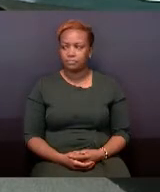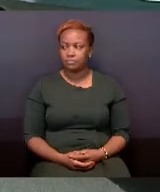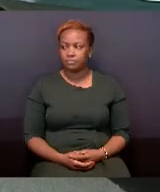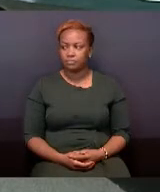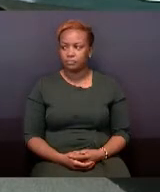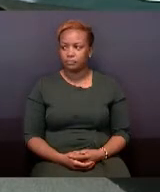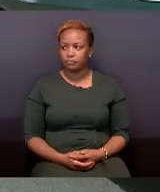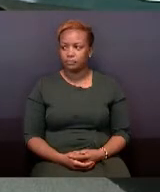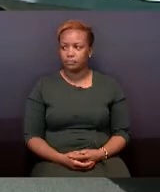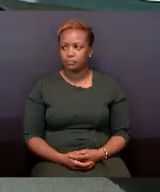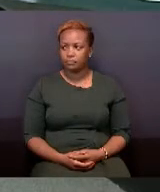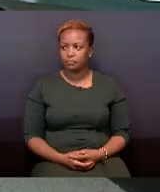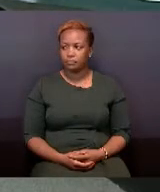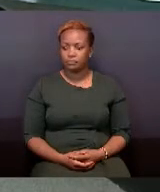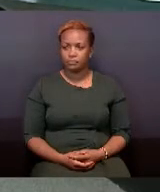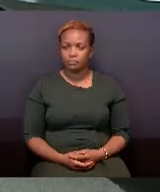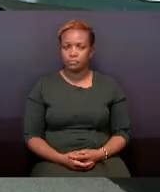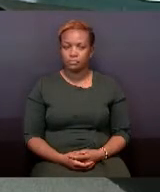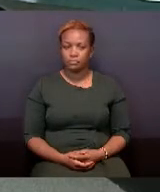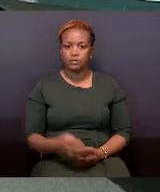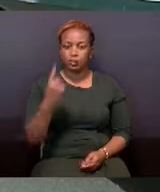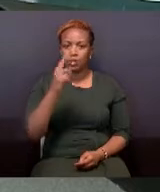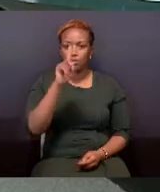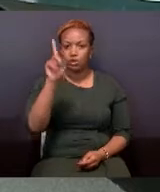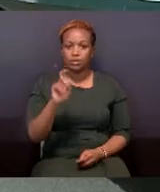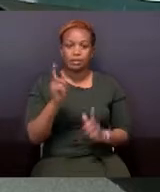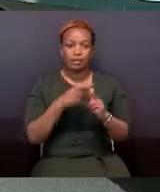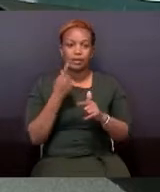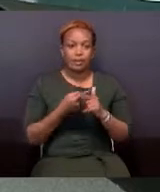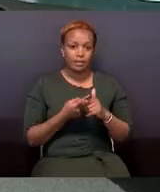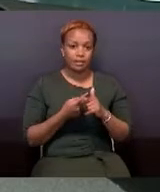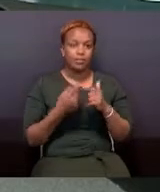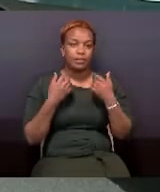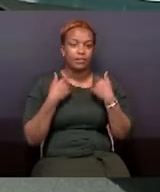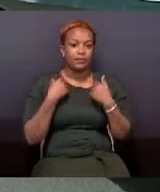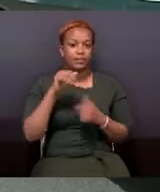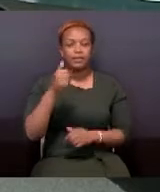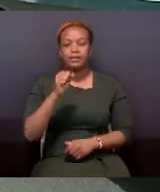All right, thank you very much. We're going to take one more question from this side, then I'll come over to that side of the room.